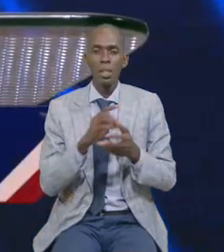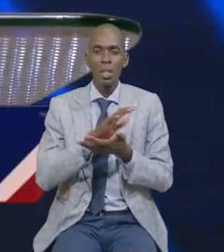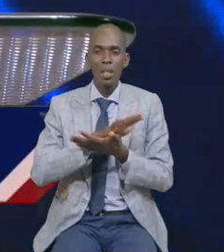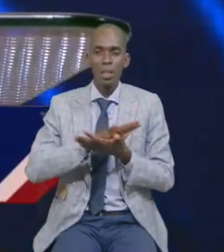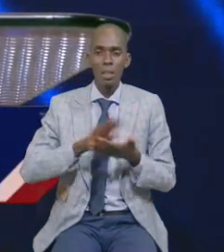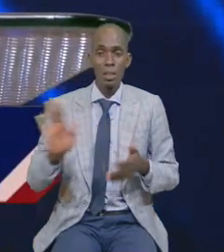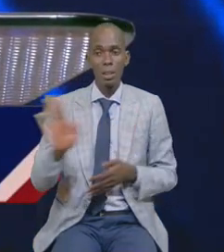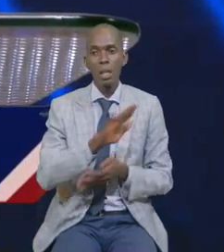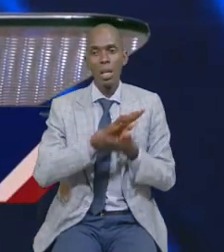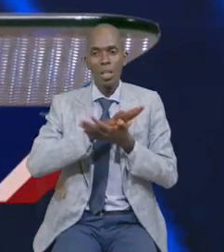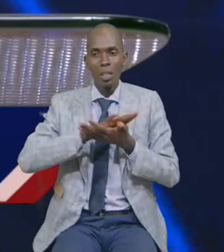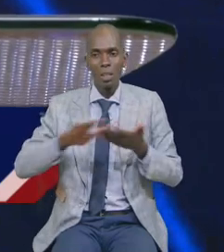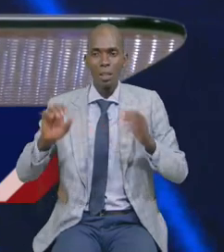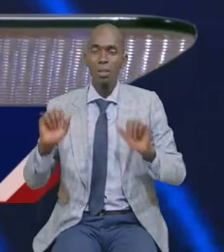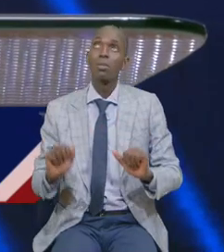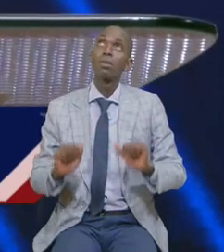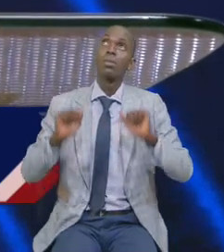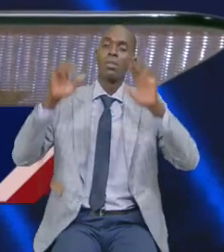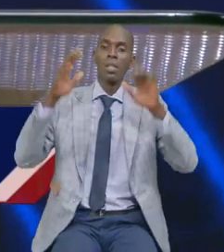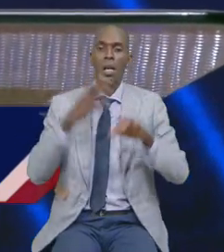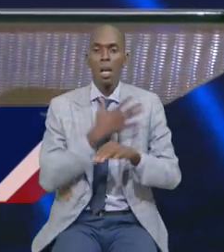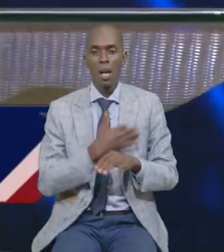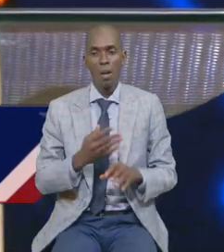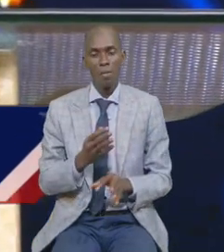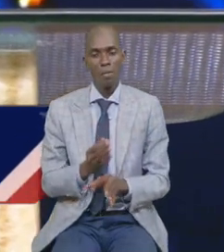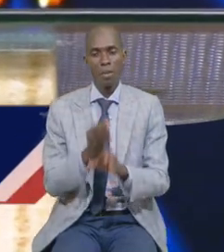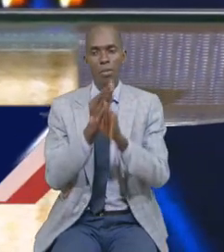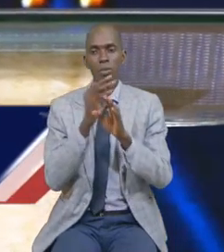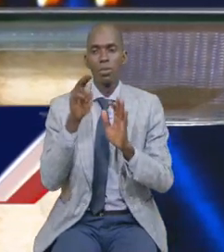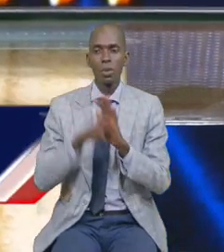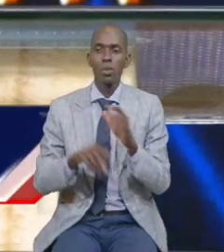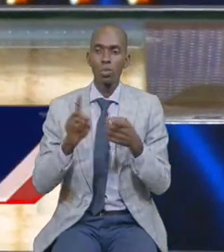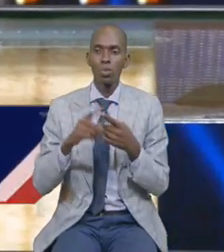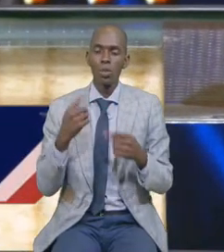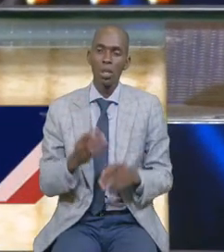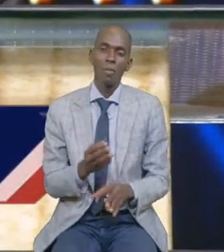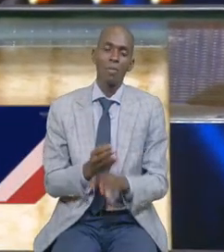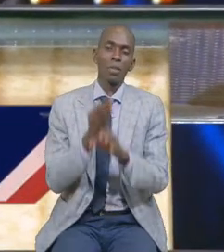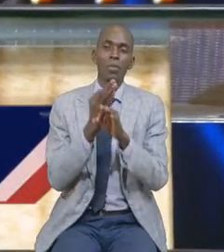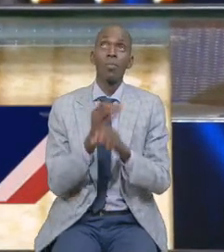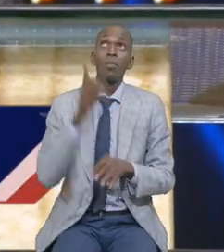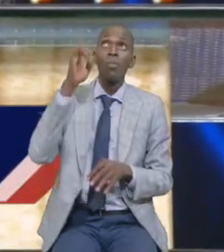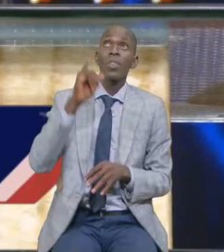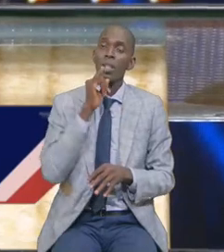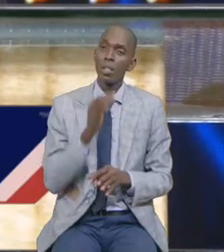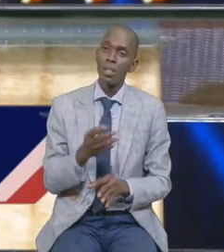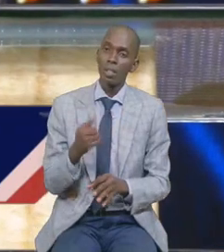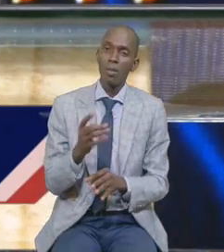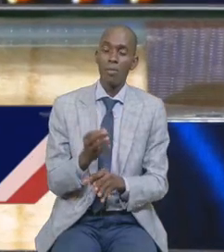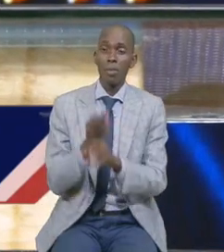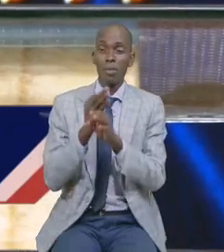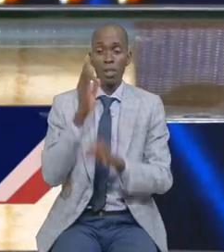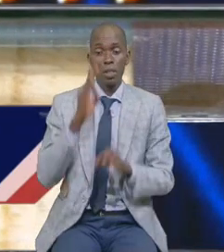and faithfulness to the faithful. He is the faithful. And if we're serving him, he